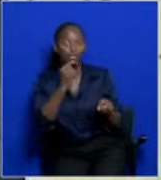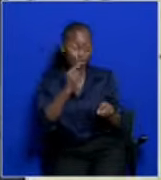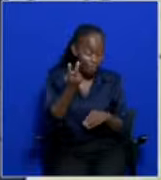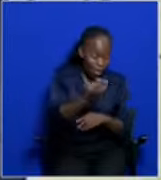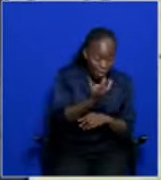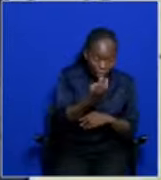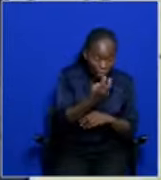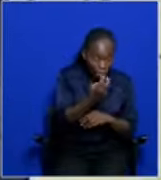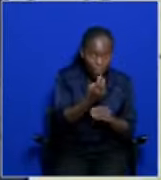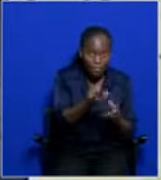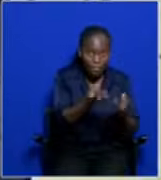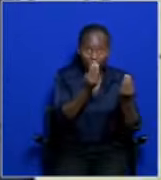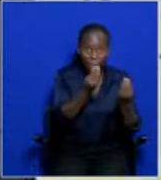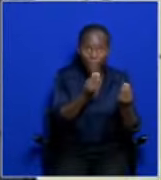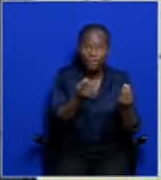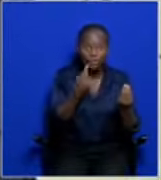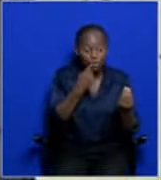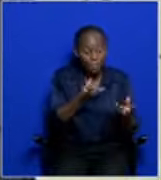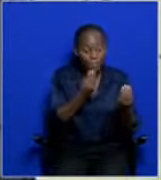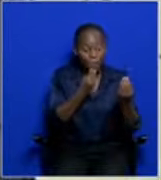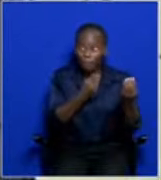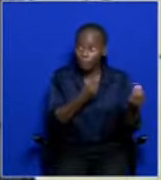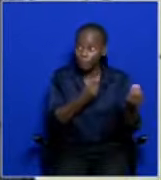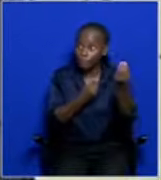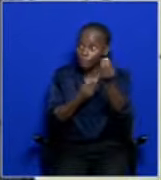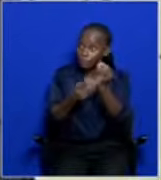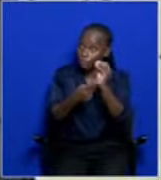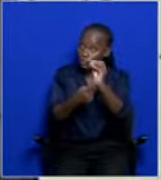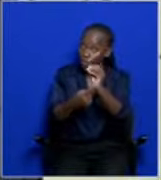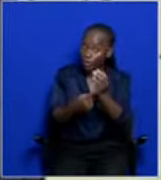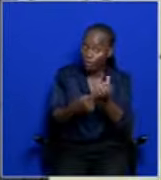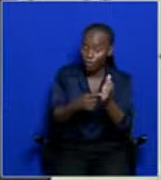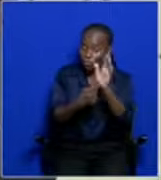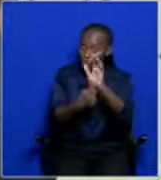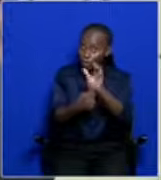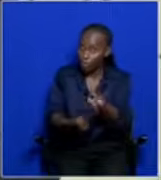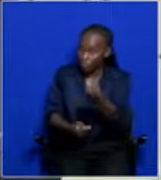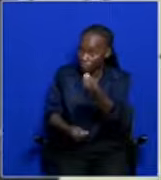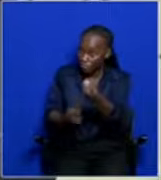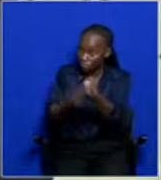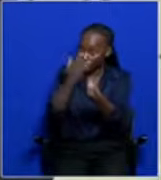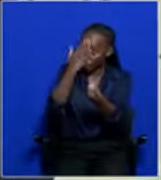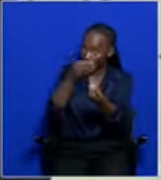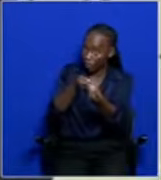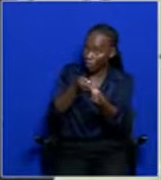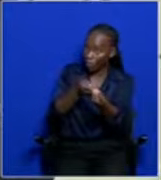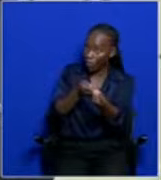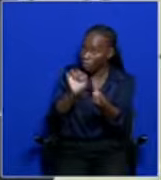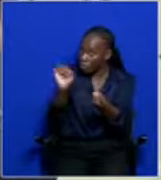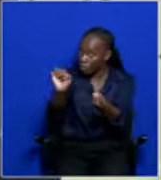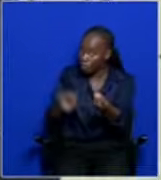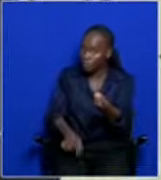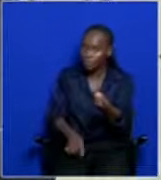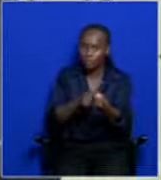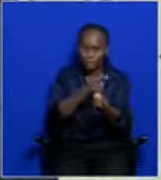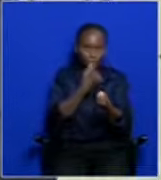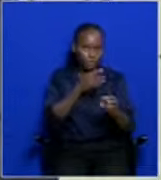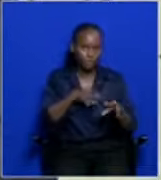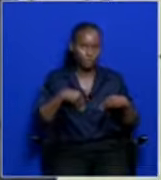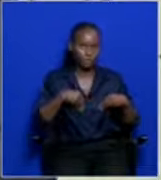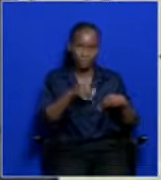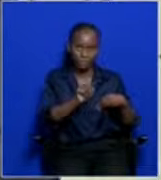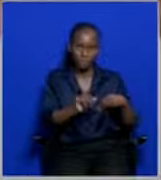he agreed that this belongs to me. He even added that during the night this stone is